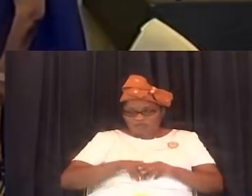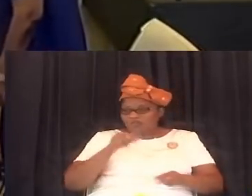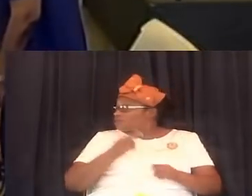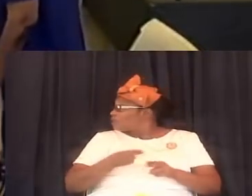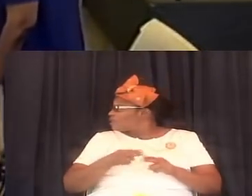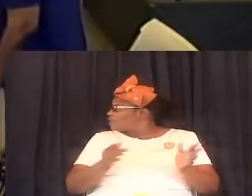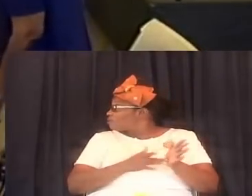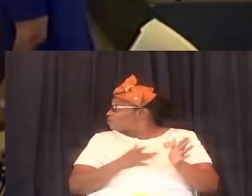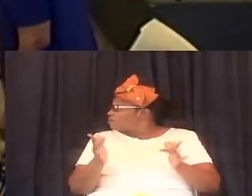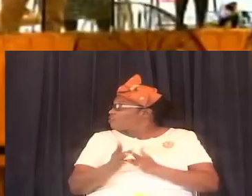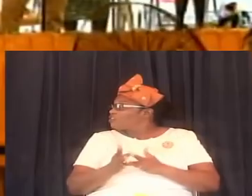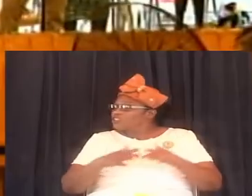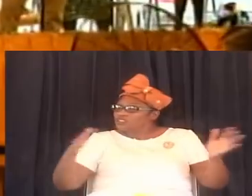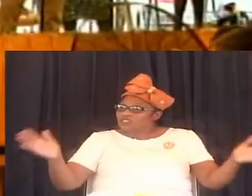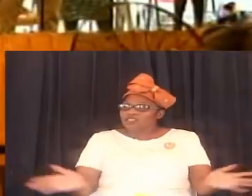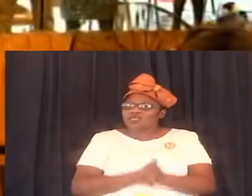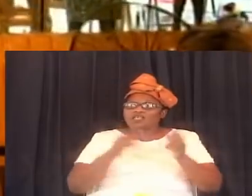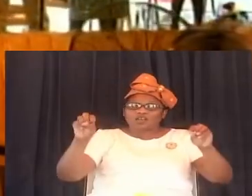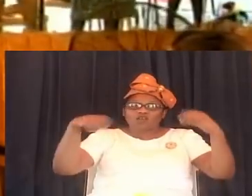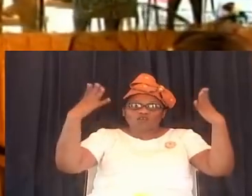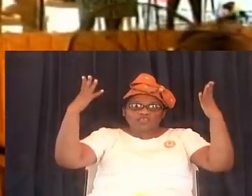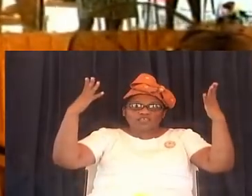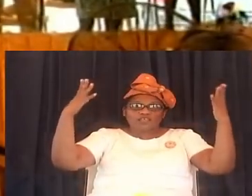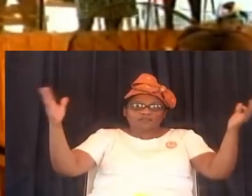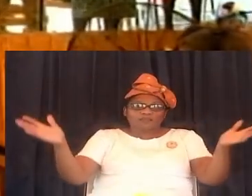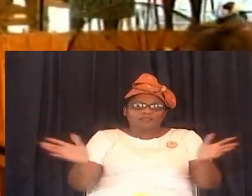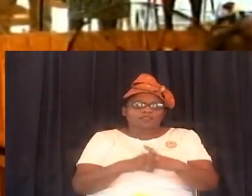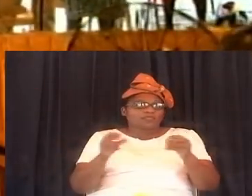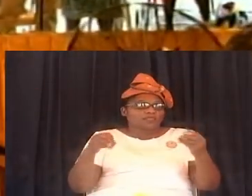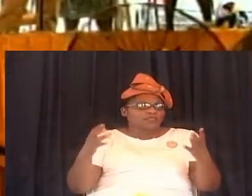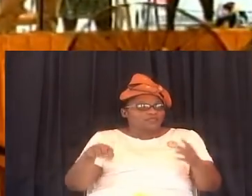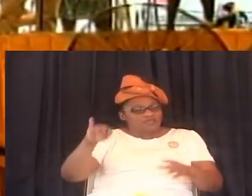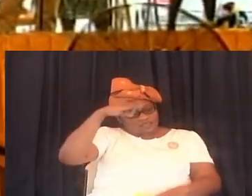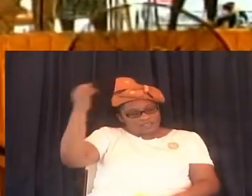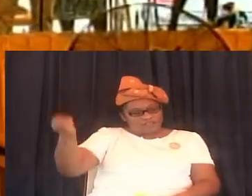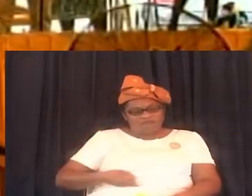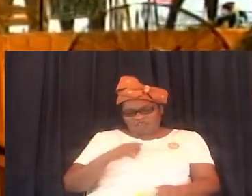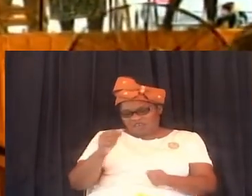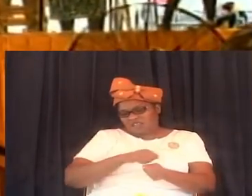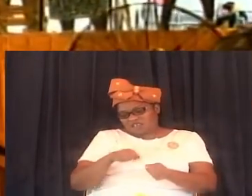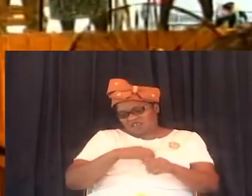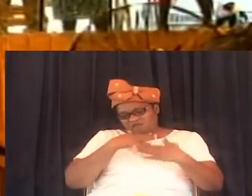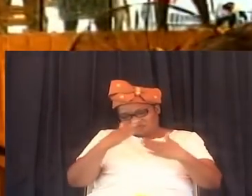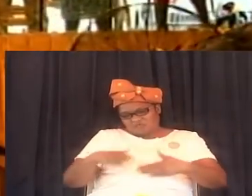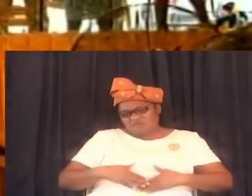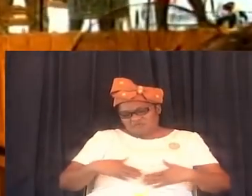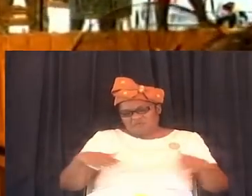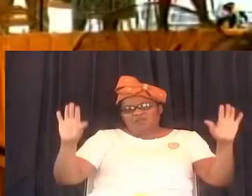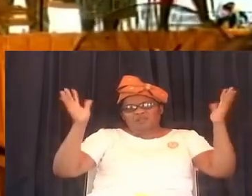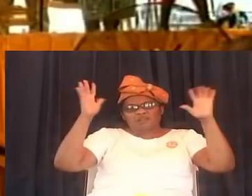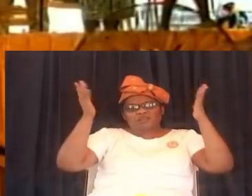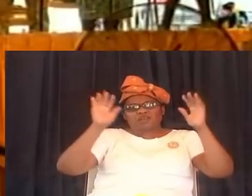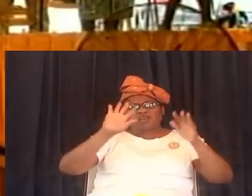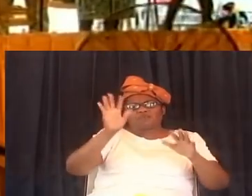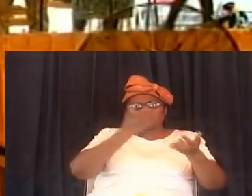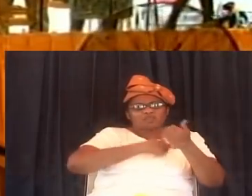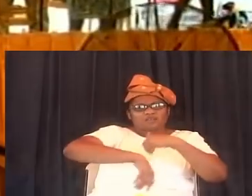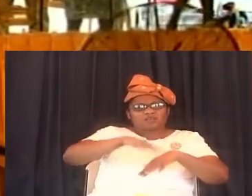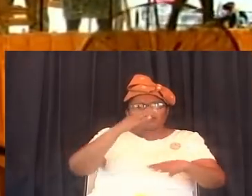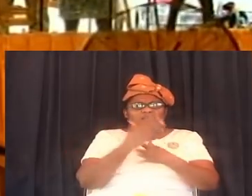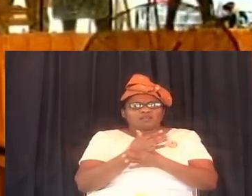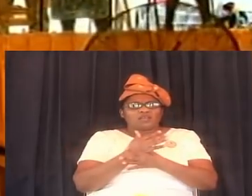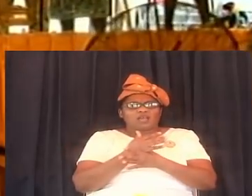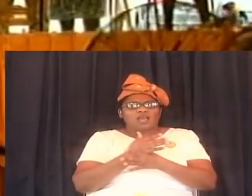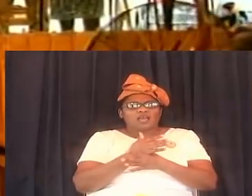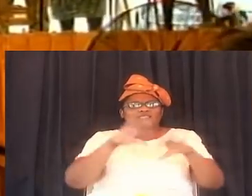Hallelujah, hallelujah, hallelujah, hallelujah. Can I invite everybody just to clap your hands to the living God this morning? Come on, clap your hands,